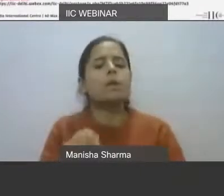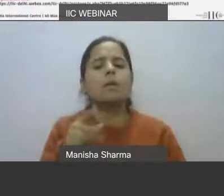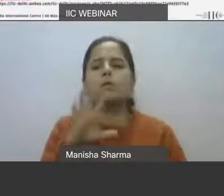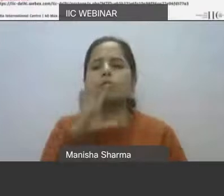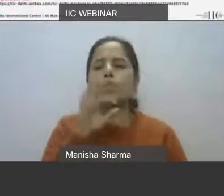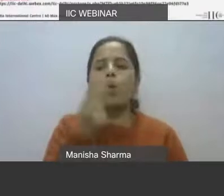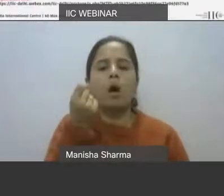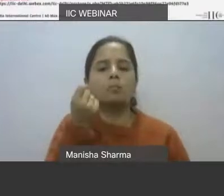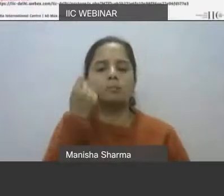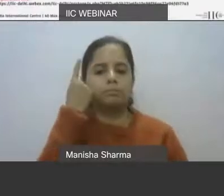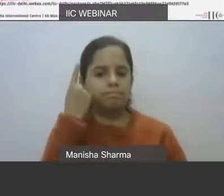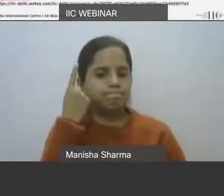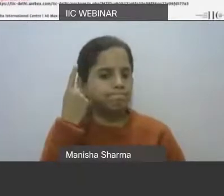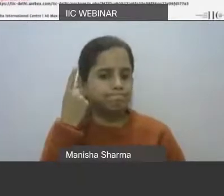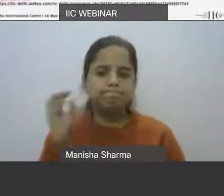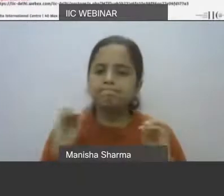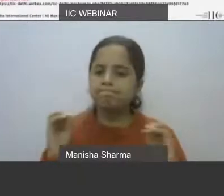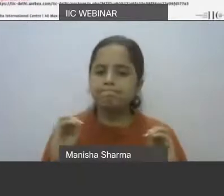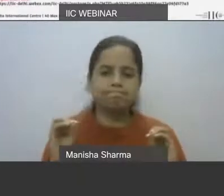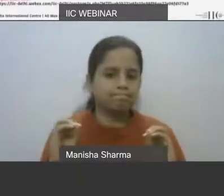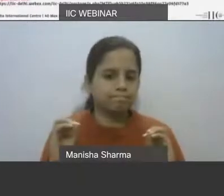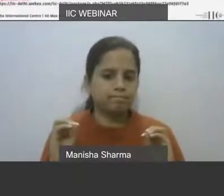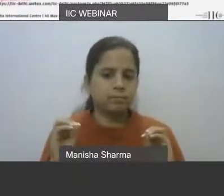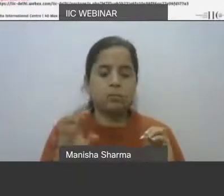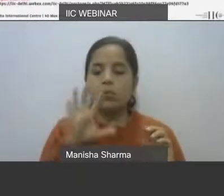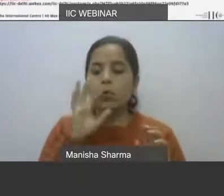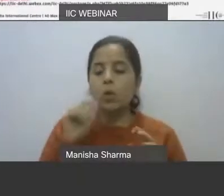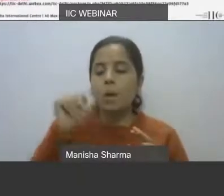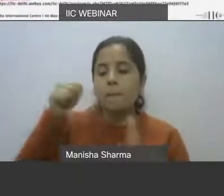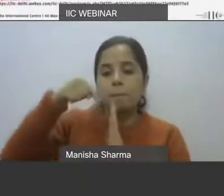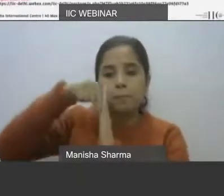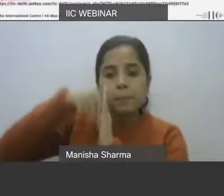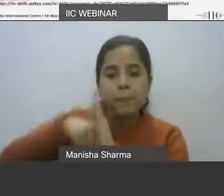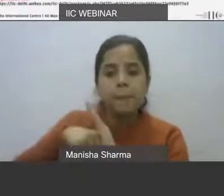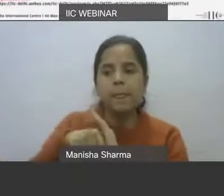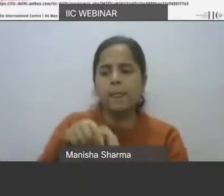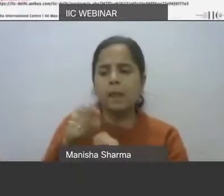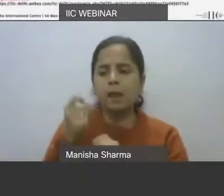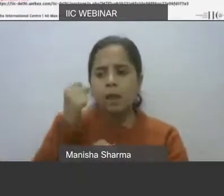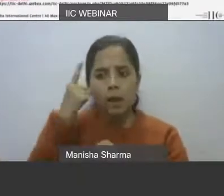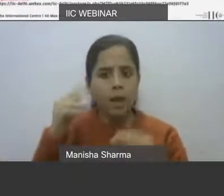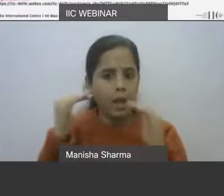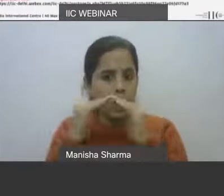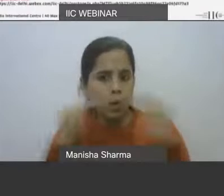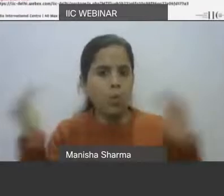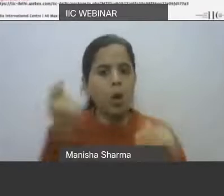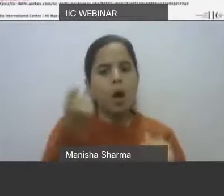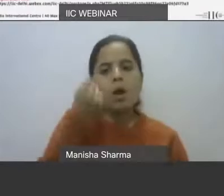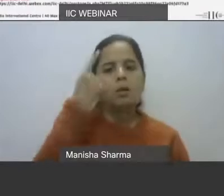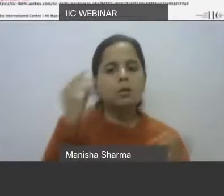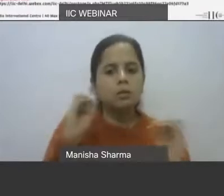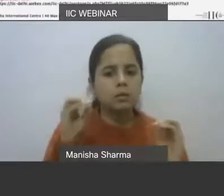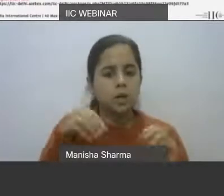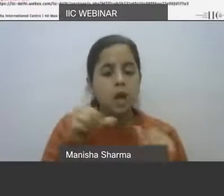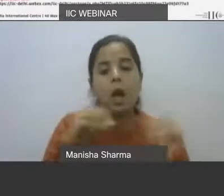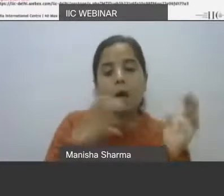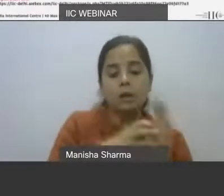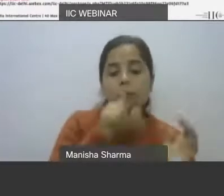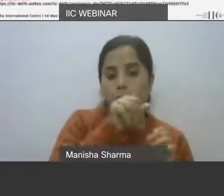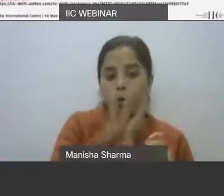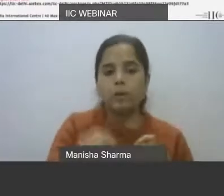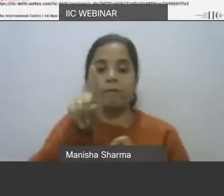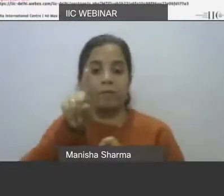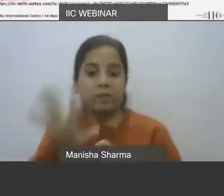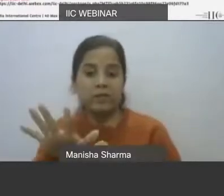not understand the core of the value of equality as enshrined in Articles 14 and 15 taken